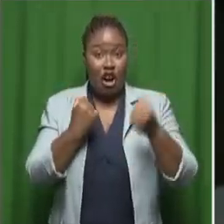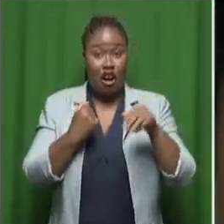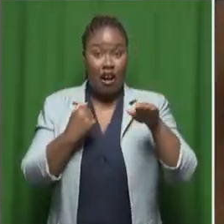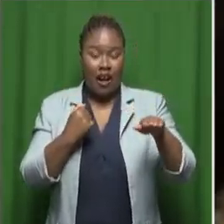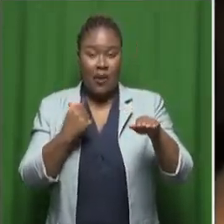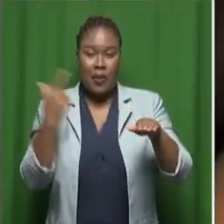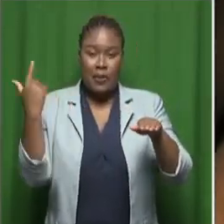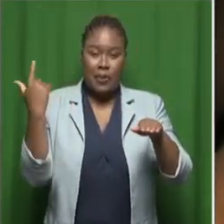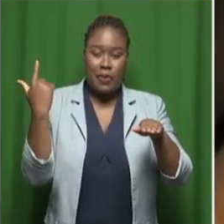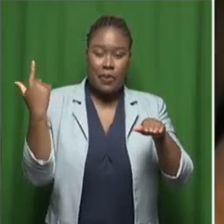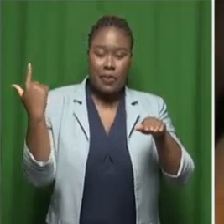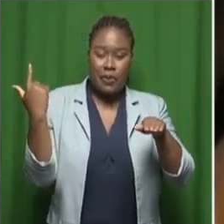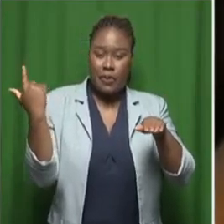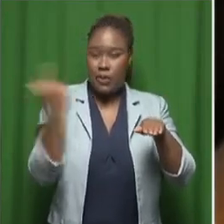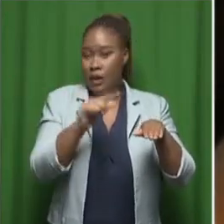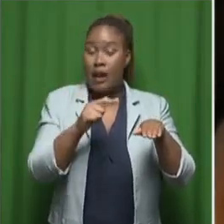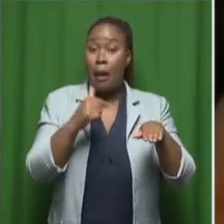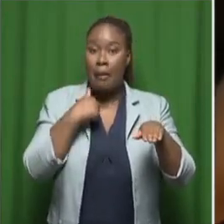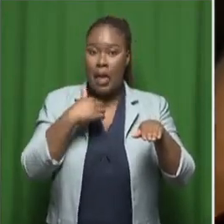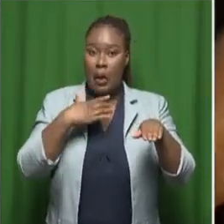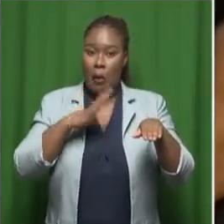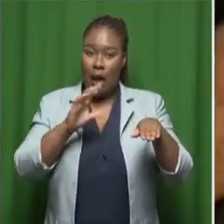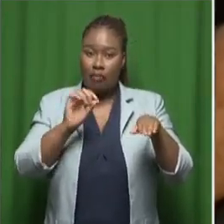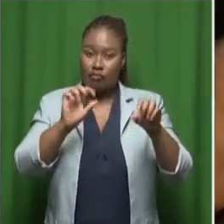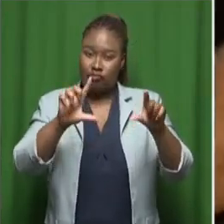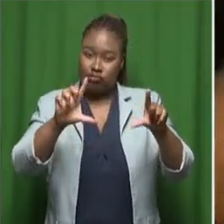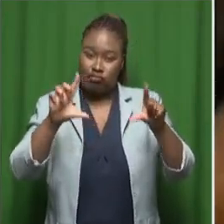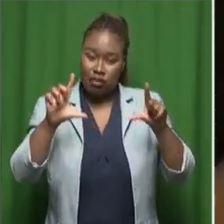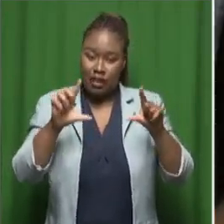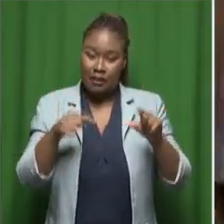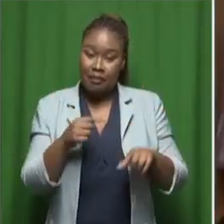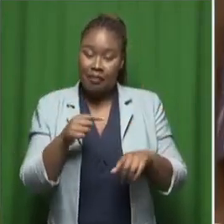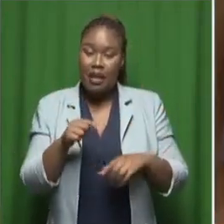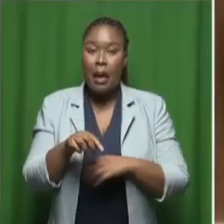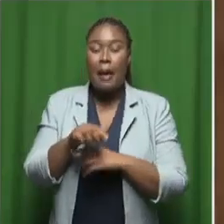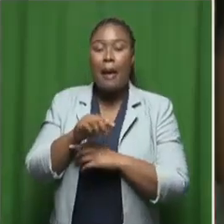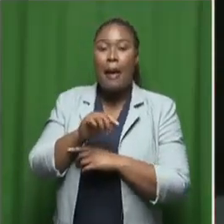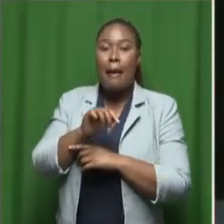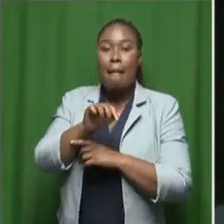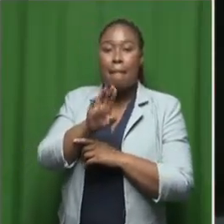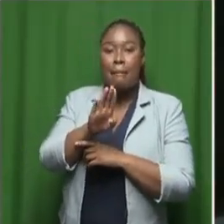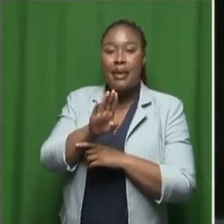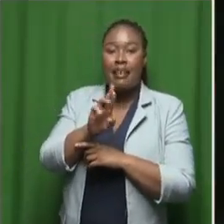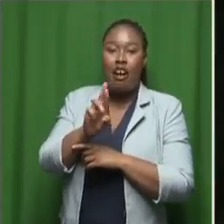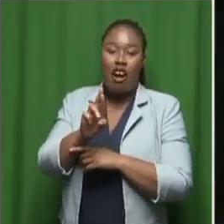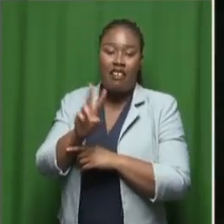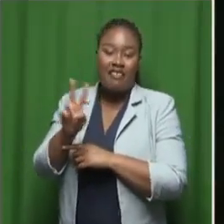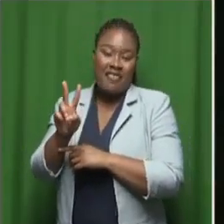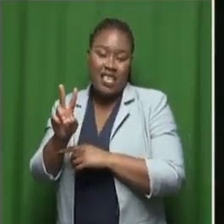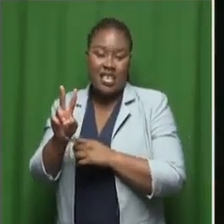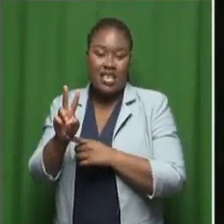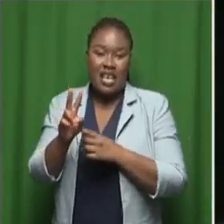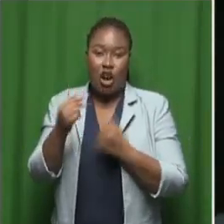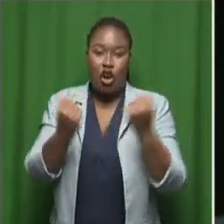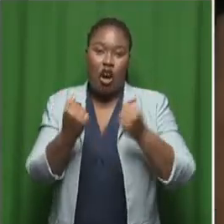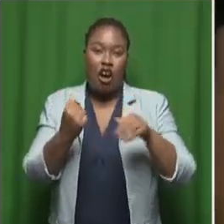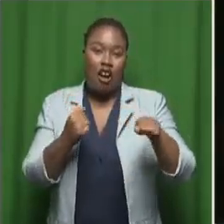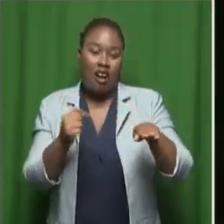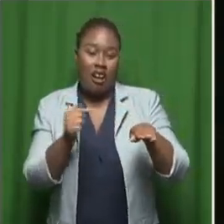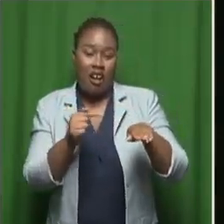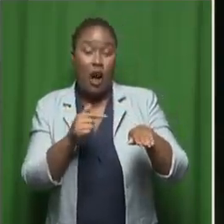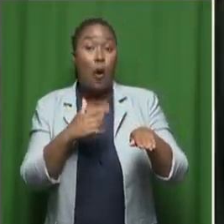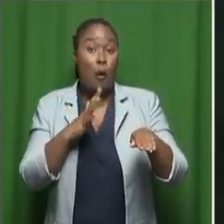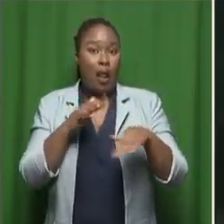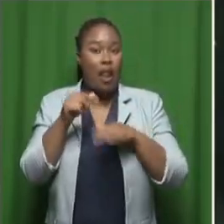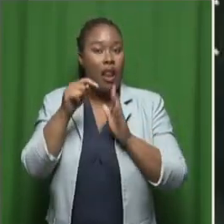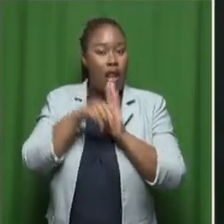baby here next to me. And this is a BRV, a Brand Radical vehicle. And we'll tell you more about